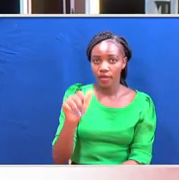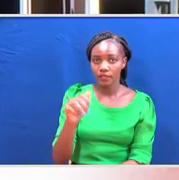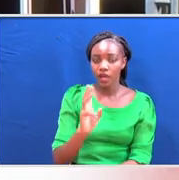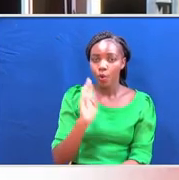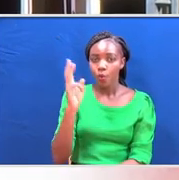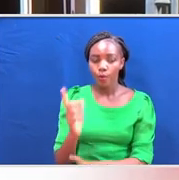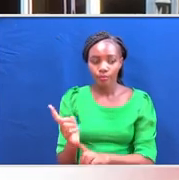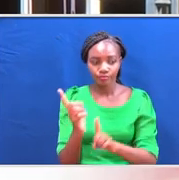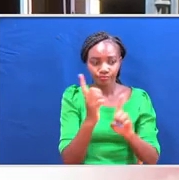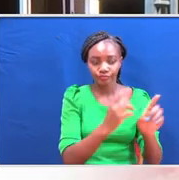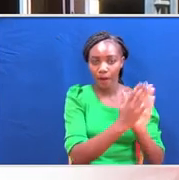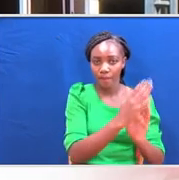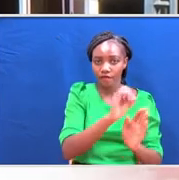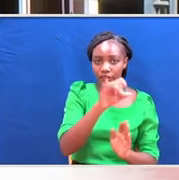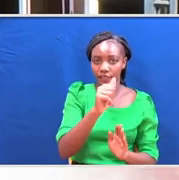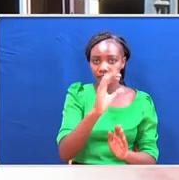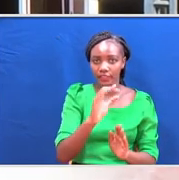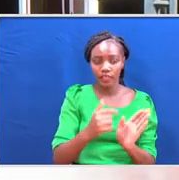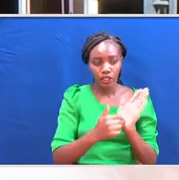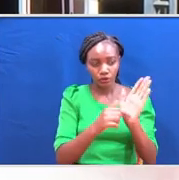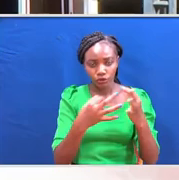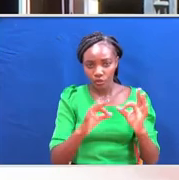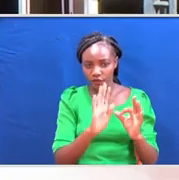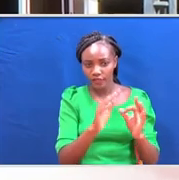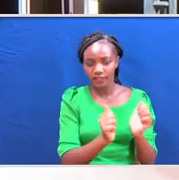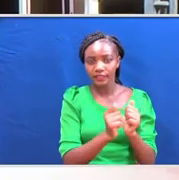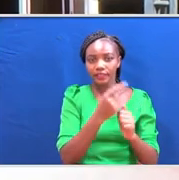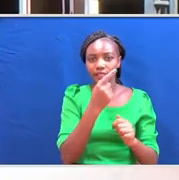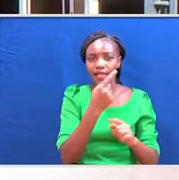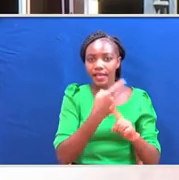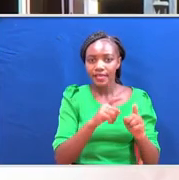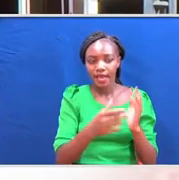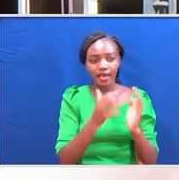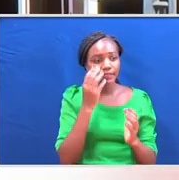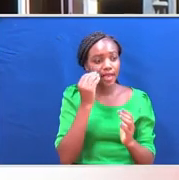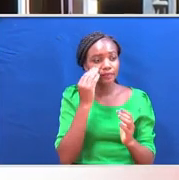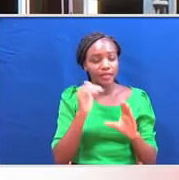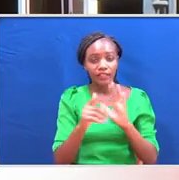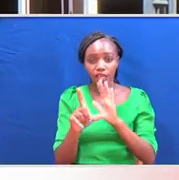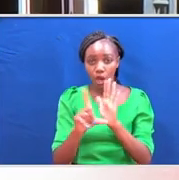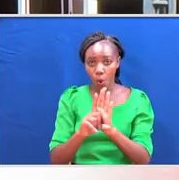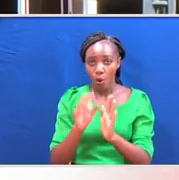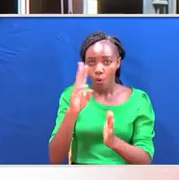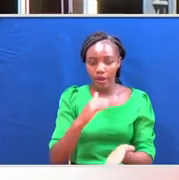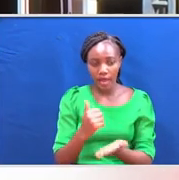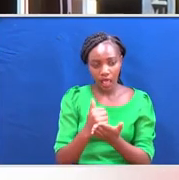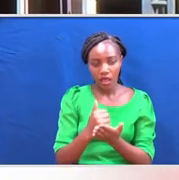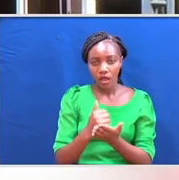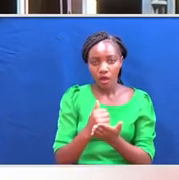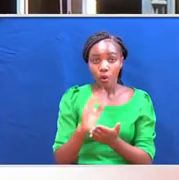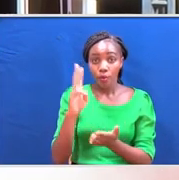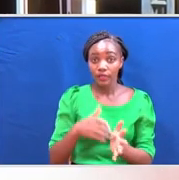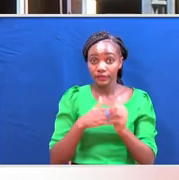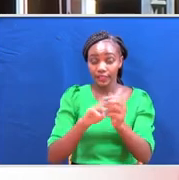the panel to prove if his 16 years' experience in law will convince the panel to lead Kenya's